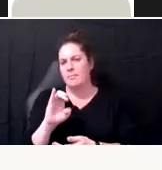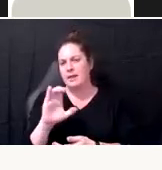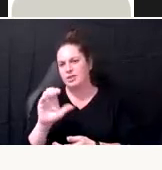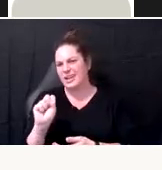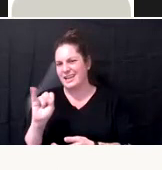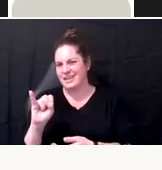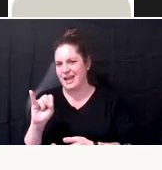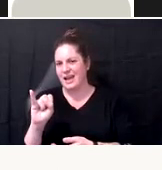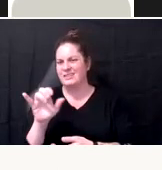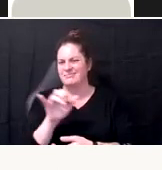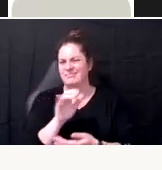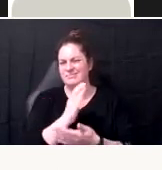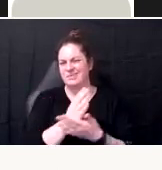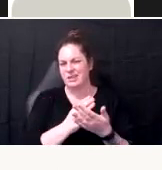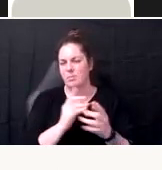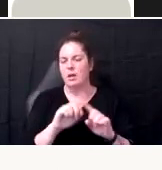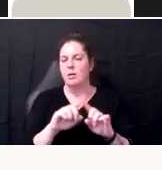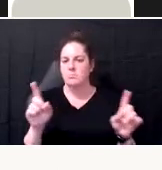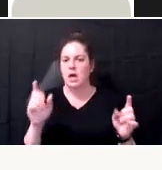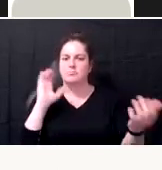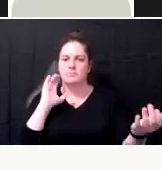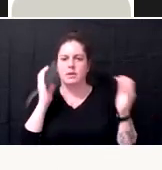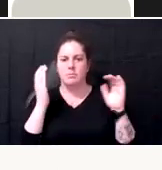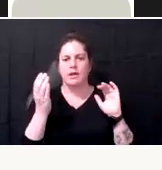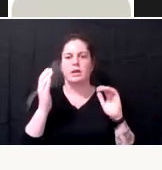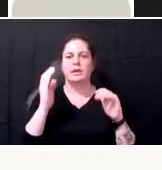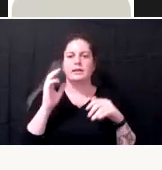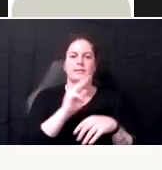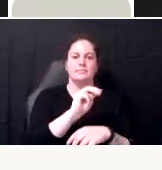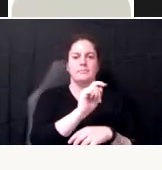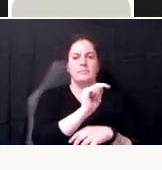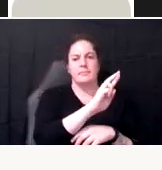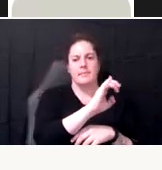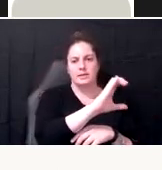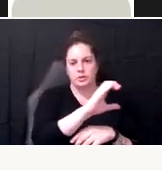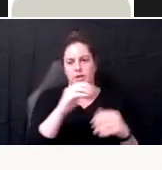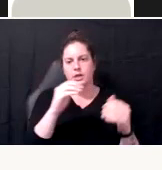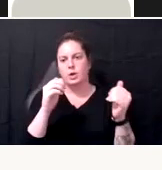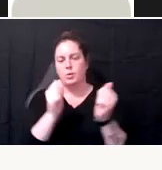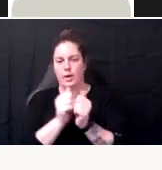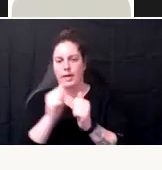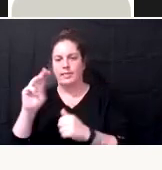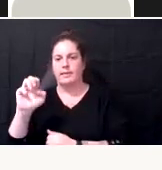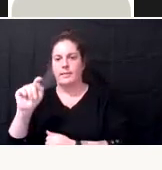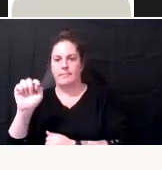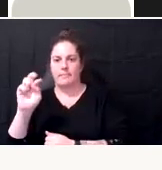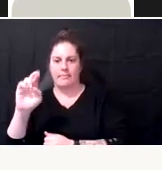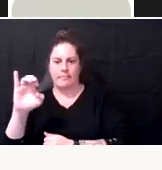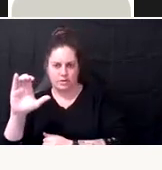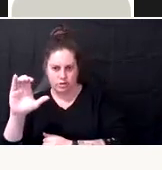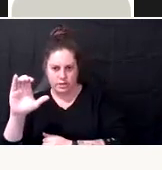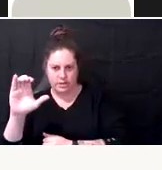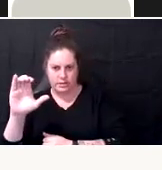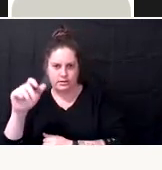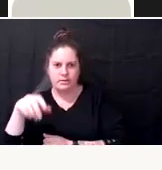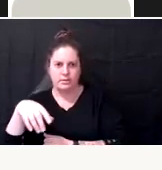they're comparing metric measurements to metric measurements, right? They're not in this chart.